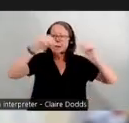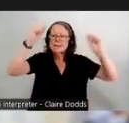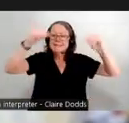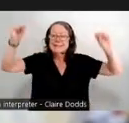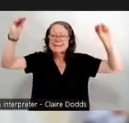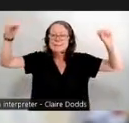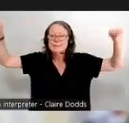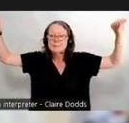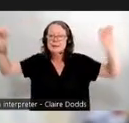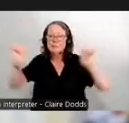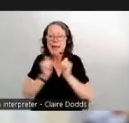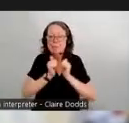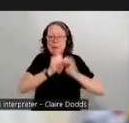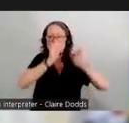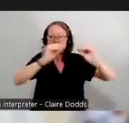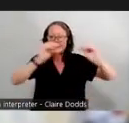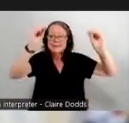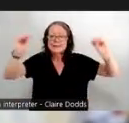paper.